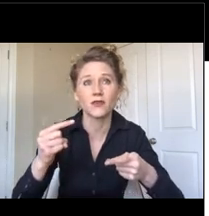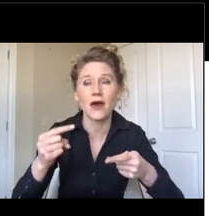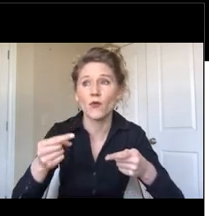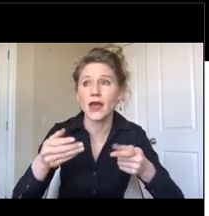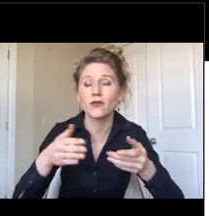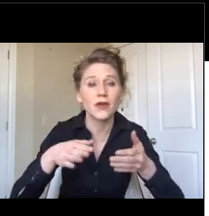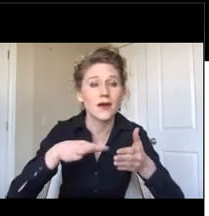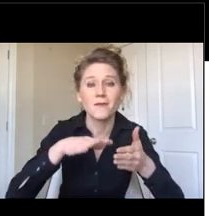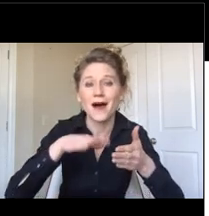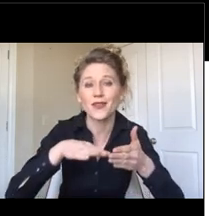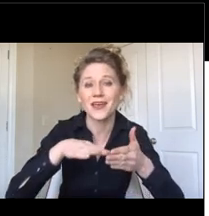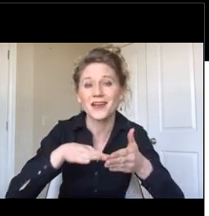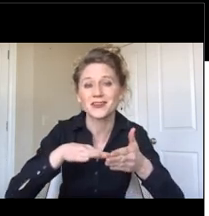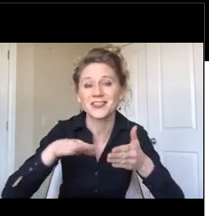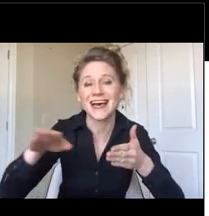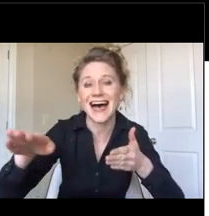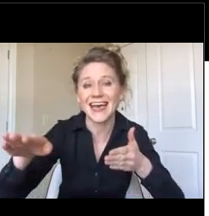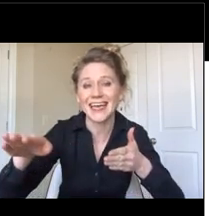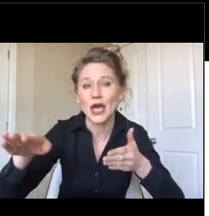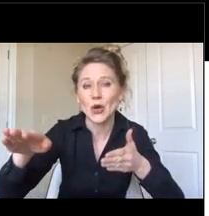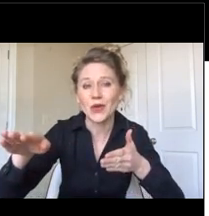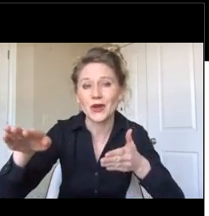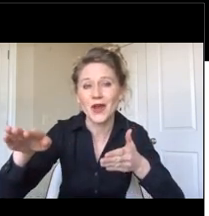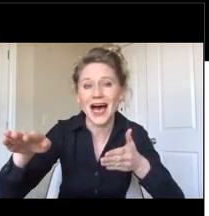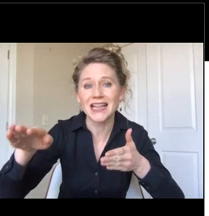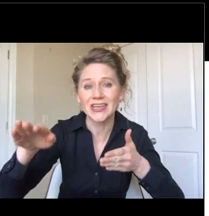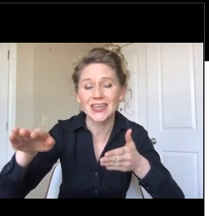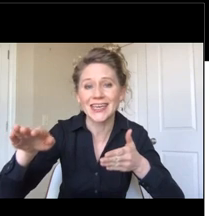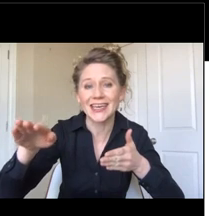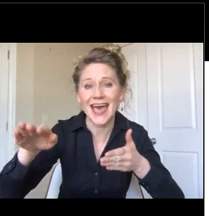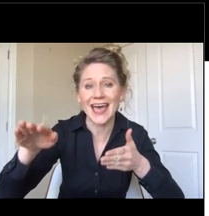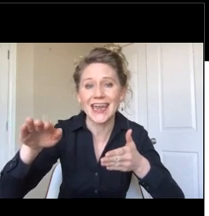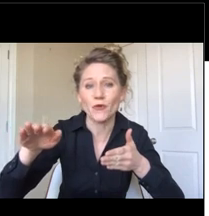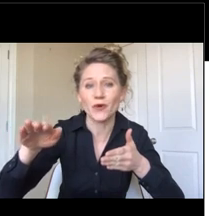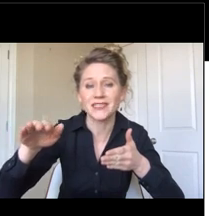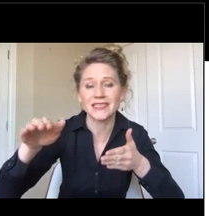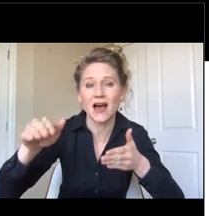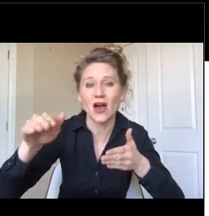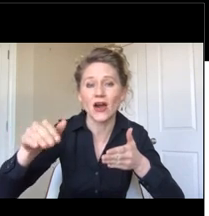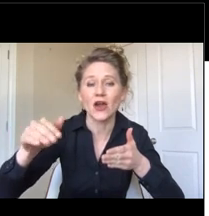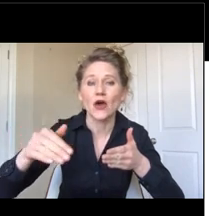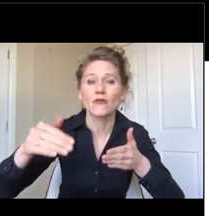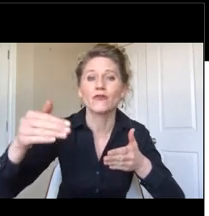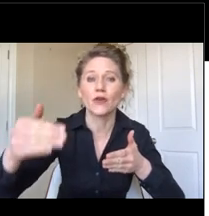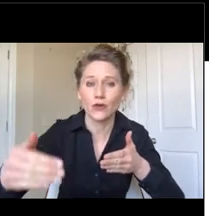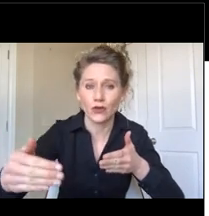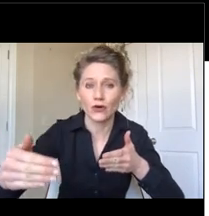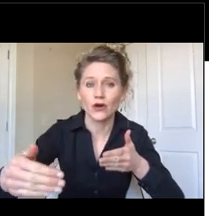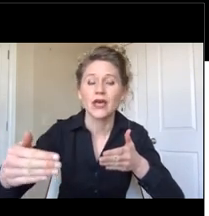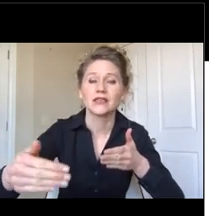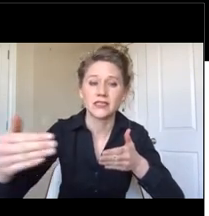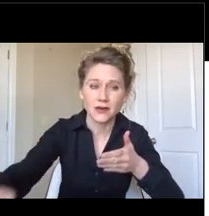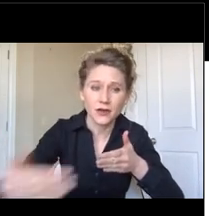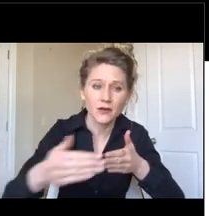of this so that whenever we come out the other side, we are not looking at networks that are